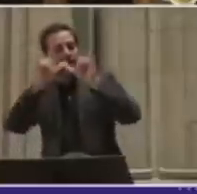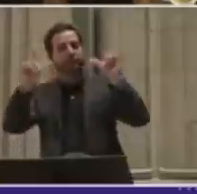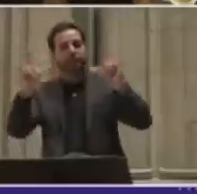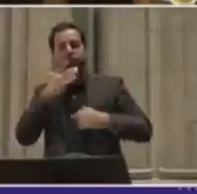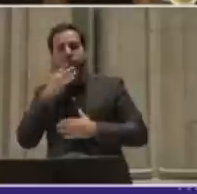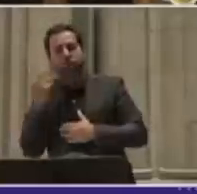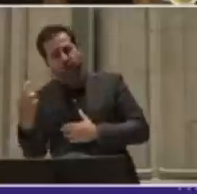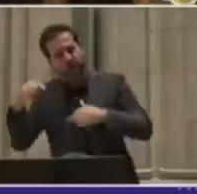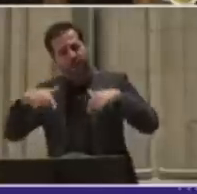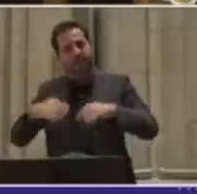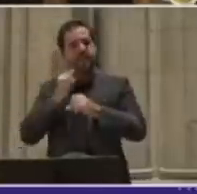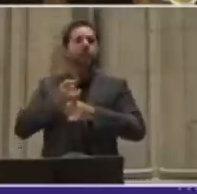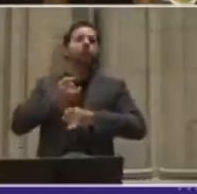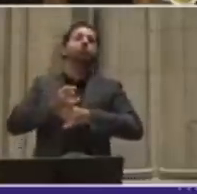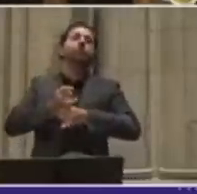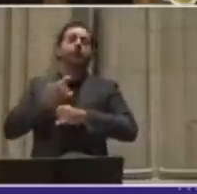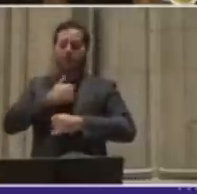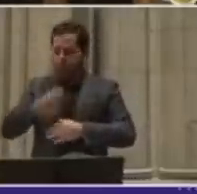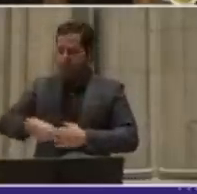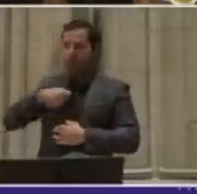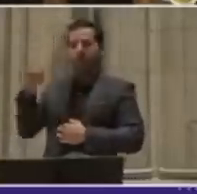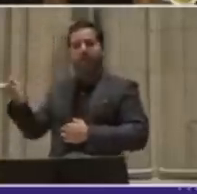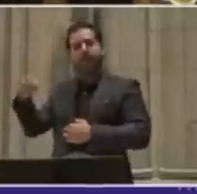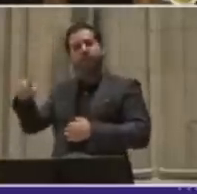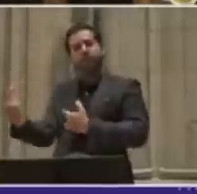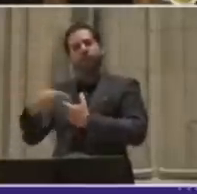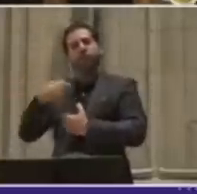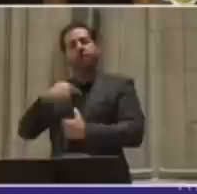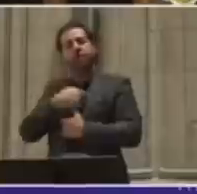good friend of this institution, and we're proud to have him with us.